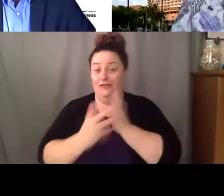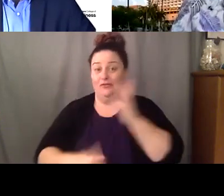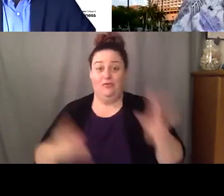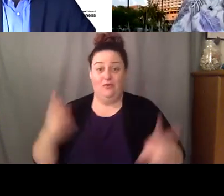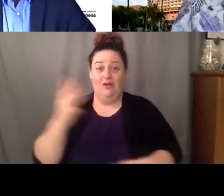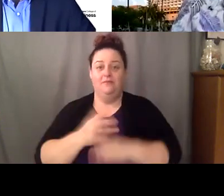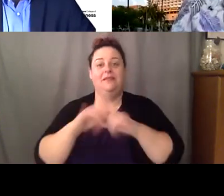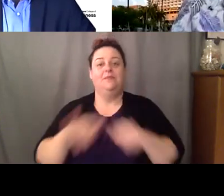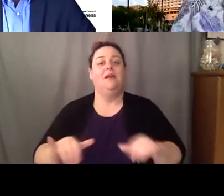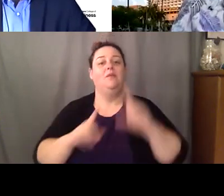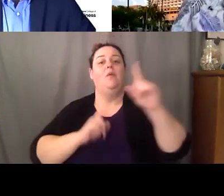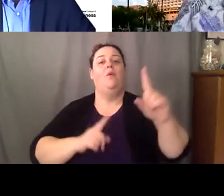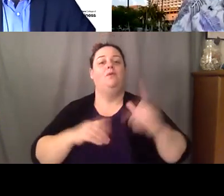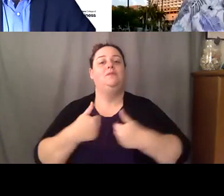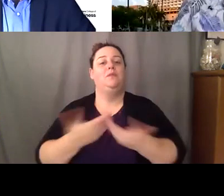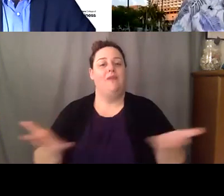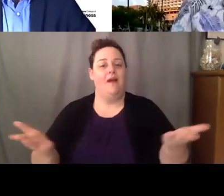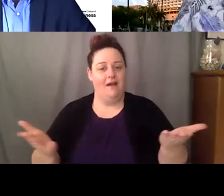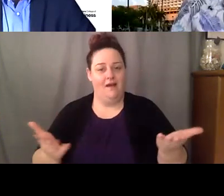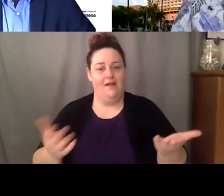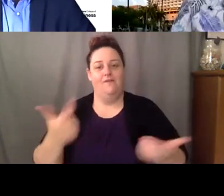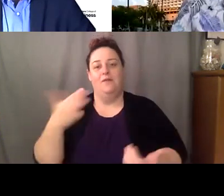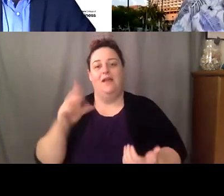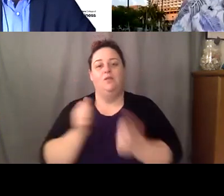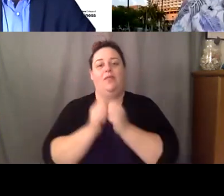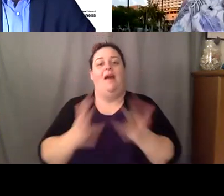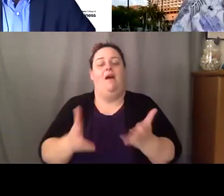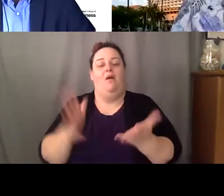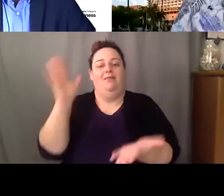still provides for the guest without taking away from an experience.